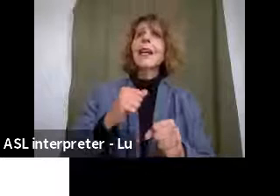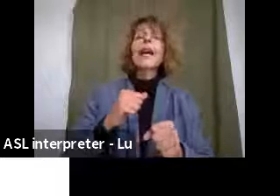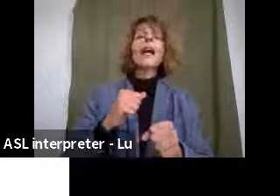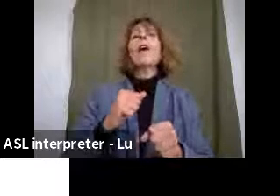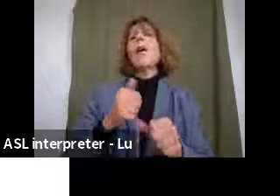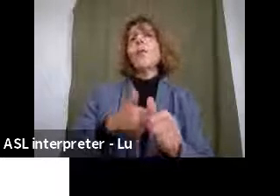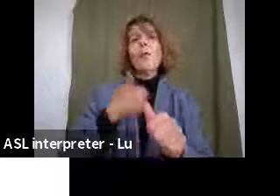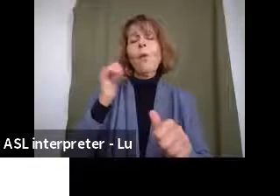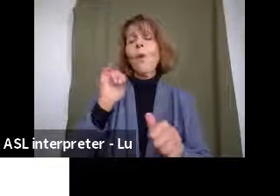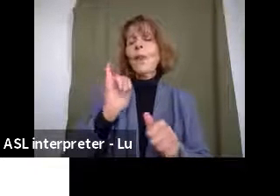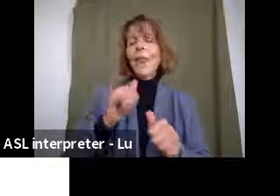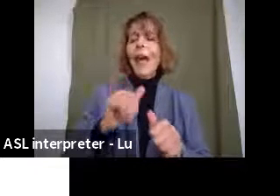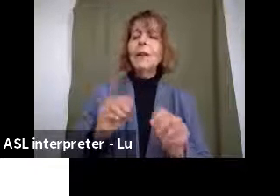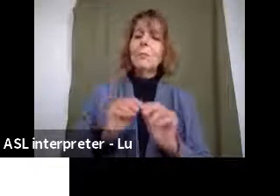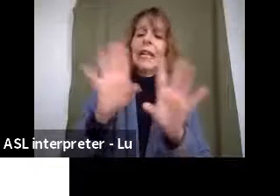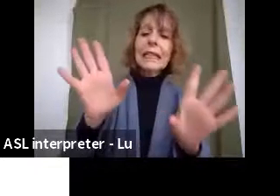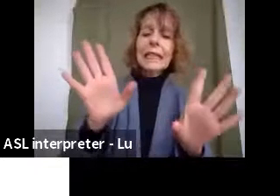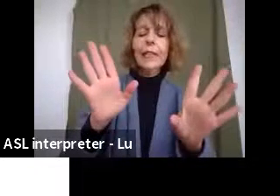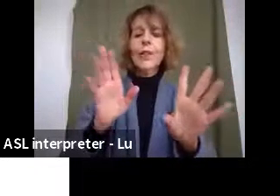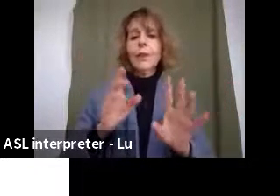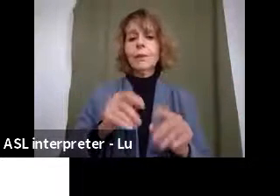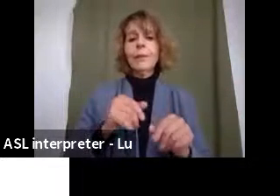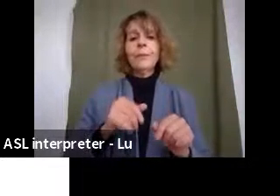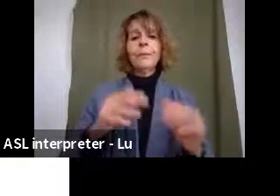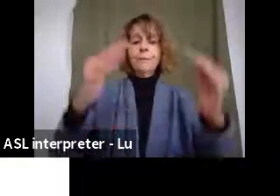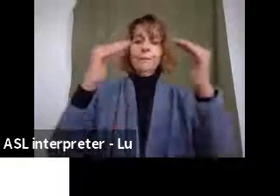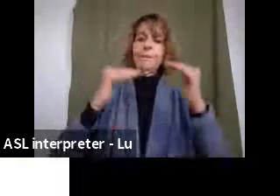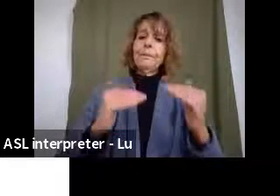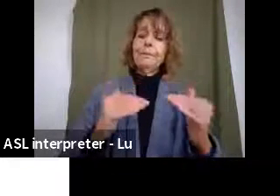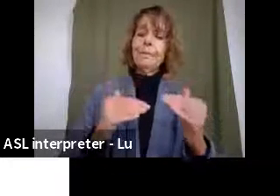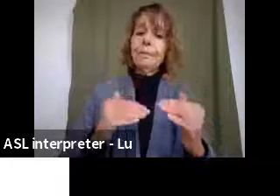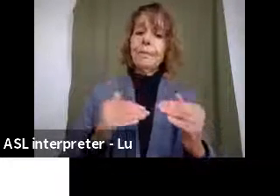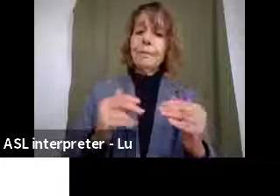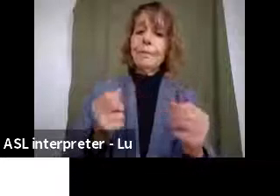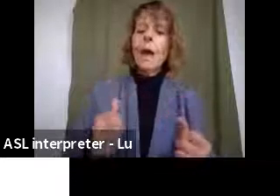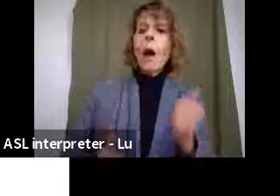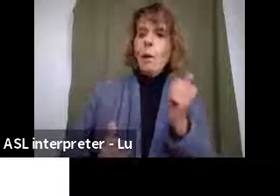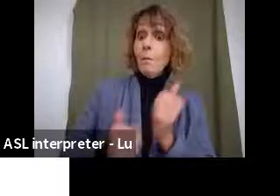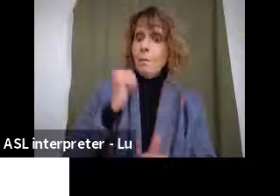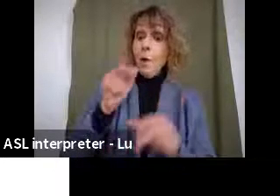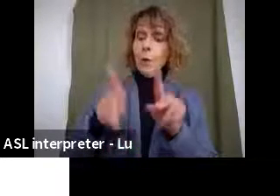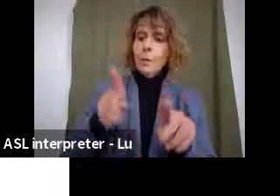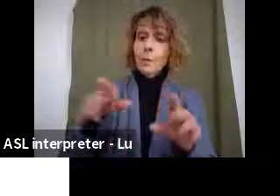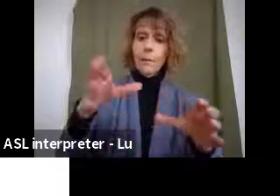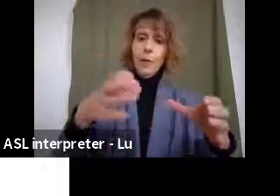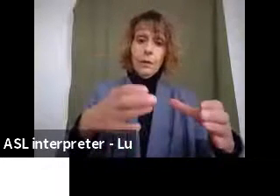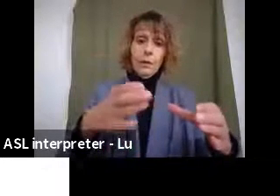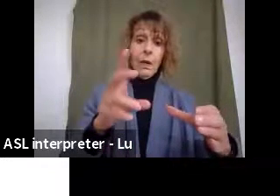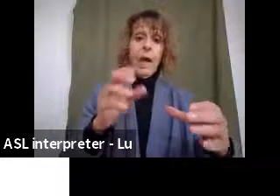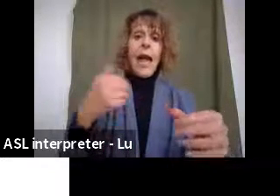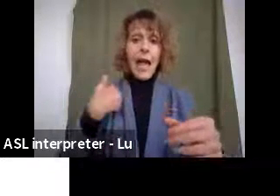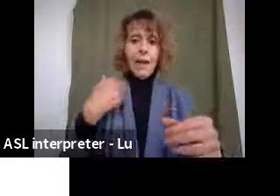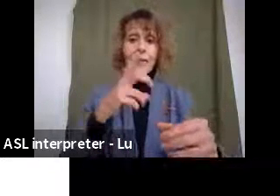Most people with disabilities have non-apparent disabilities. Um, about